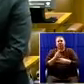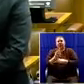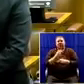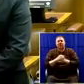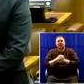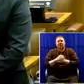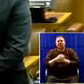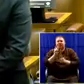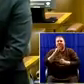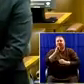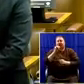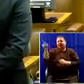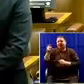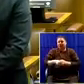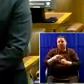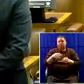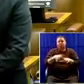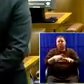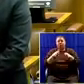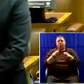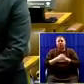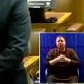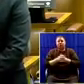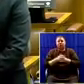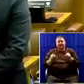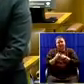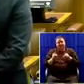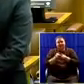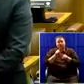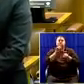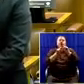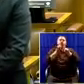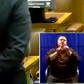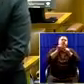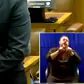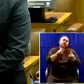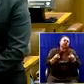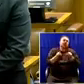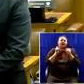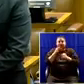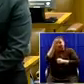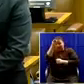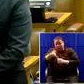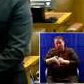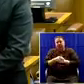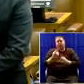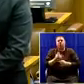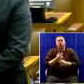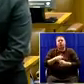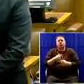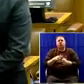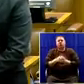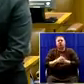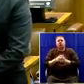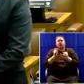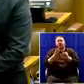not going to come to Parliament, that he faces the same interrogation that he would face if he was here in person. And if there